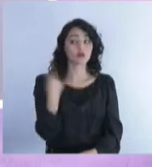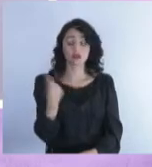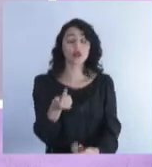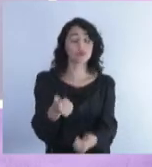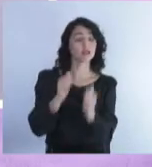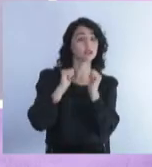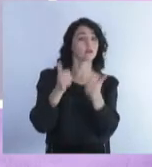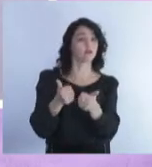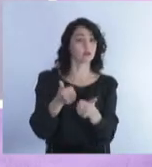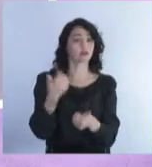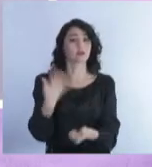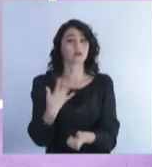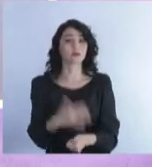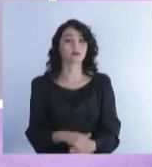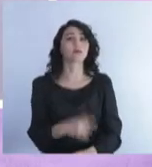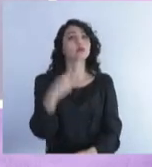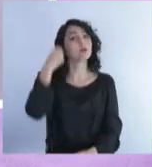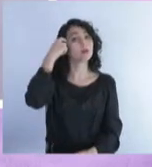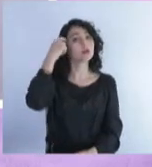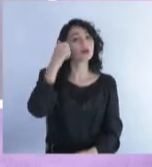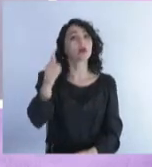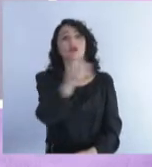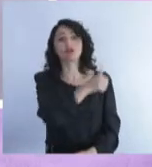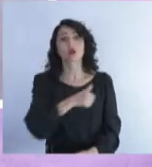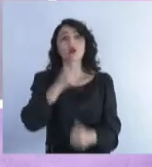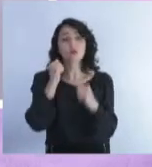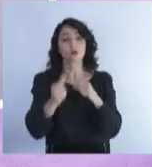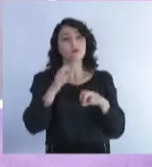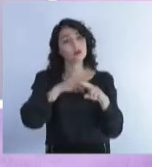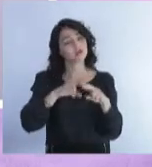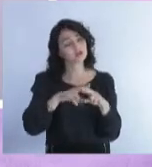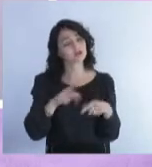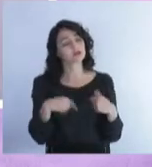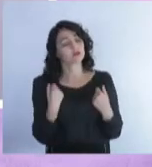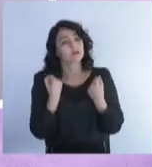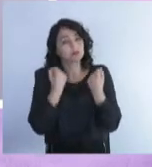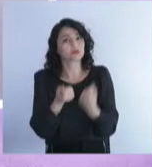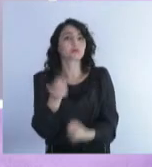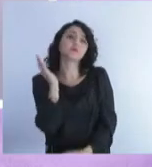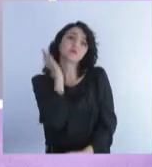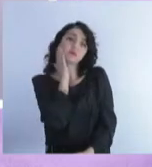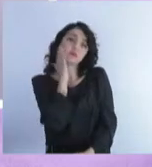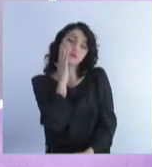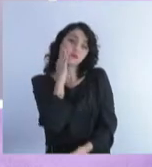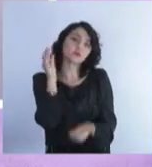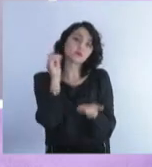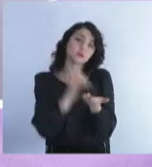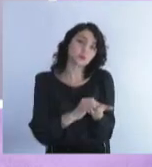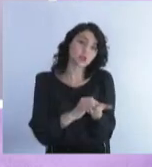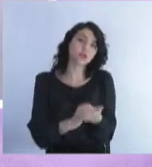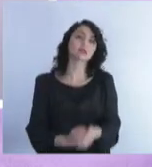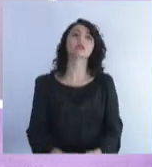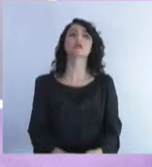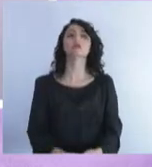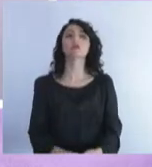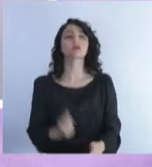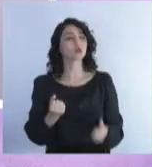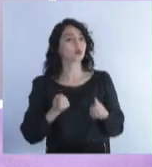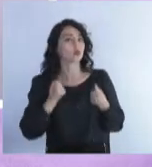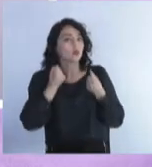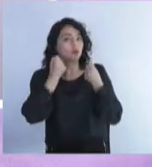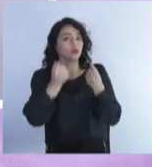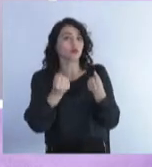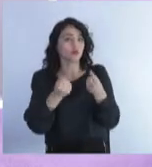today. And so I think each of us would do well to be kind to ourselves, to enhance our own